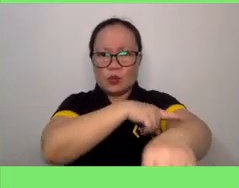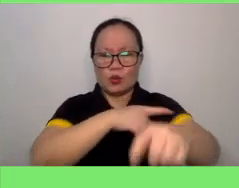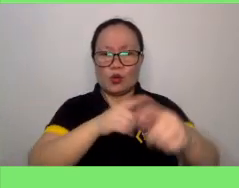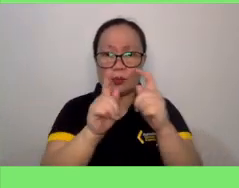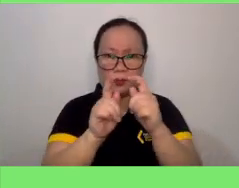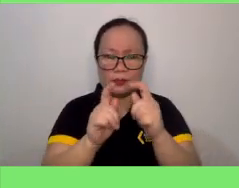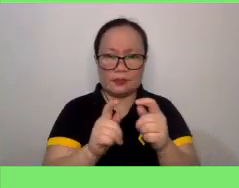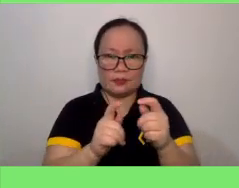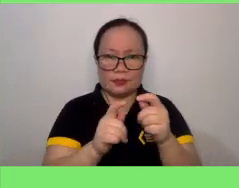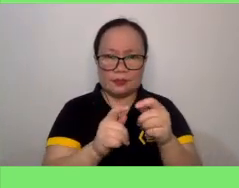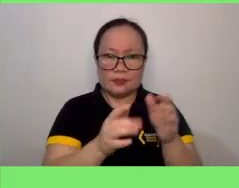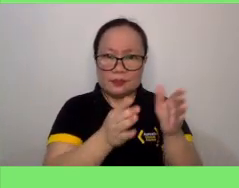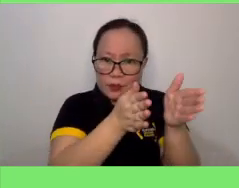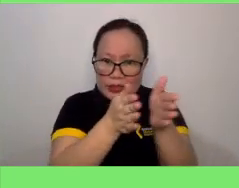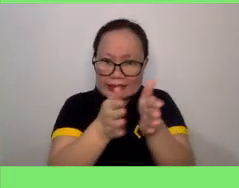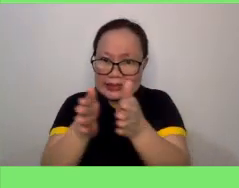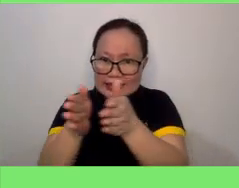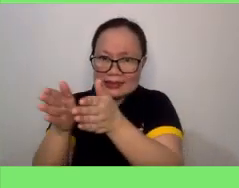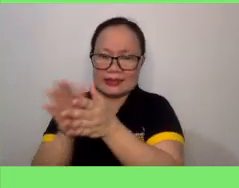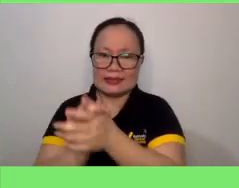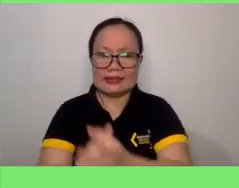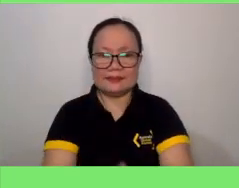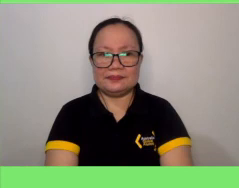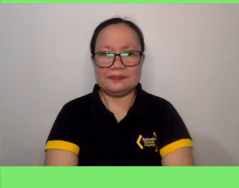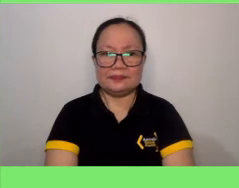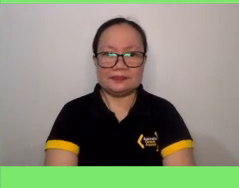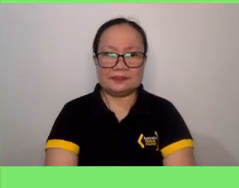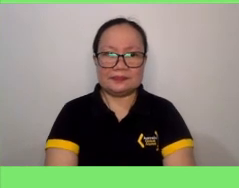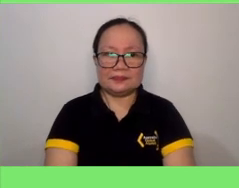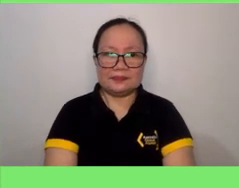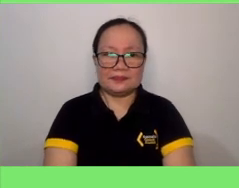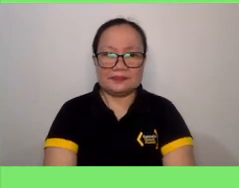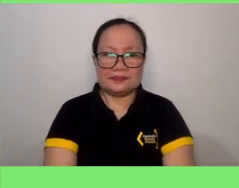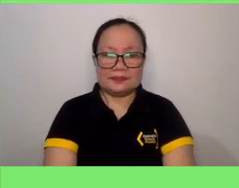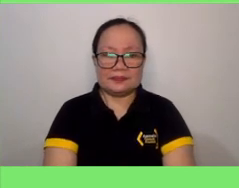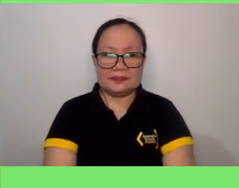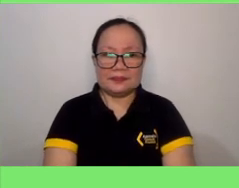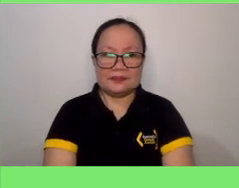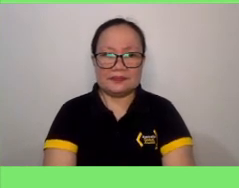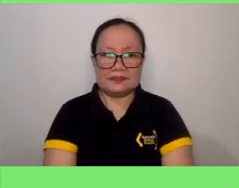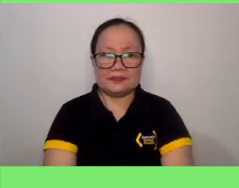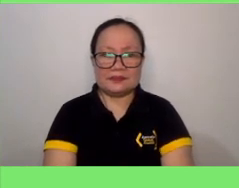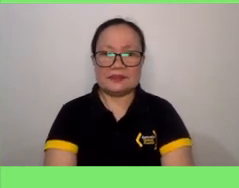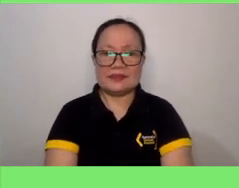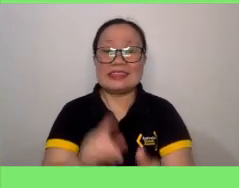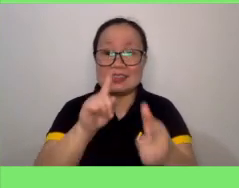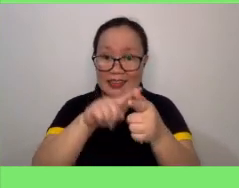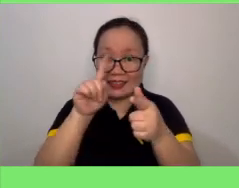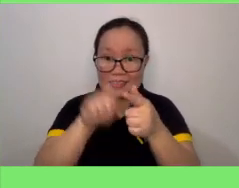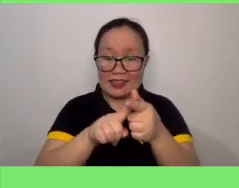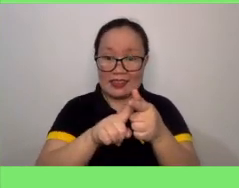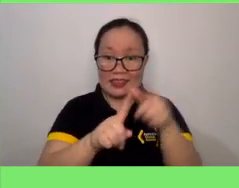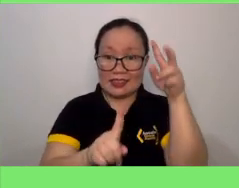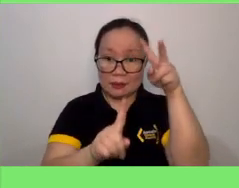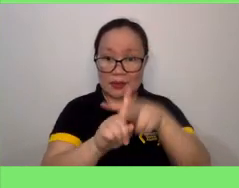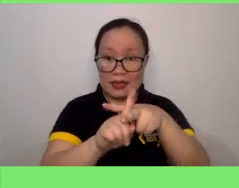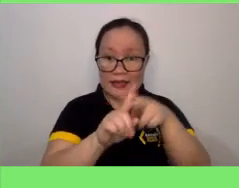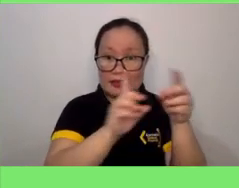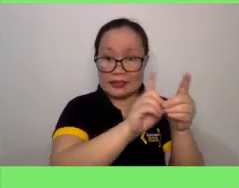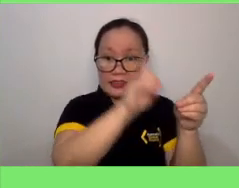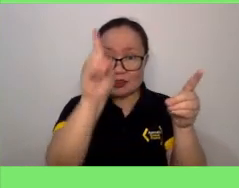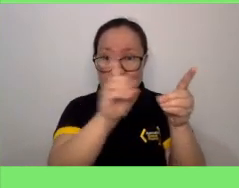y minus 4x. Ganun din sa kabila. Okay? So, paghiwalayin po natin ito. Now, so, ang una,